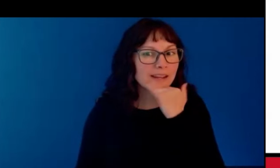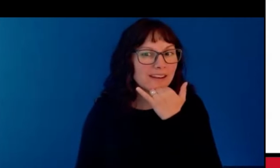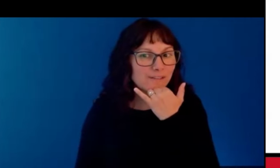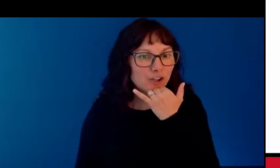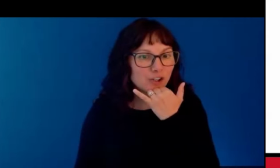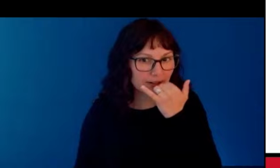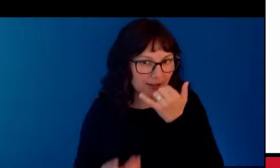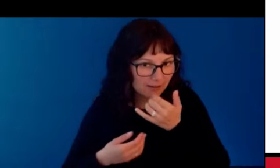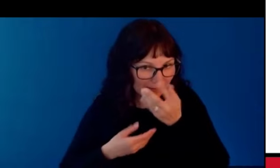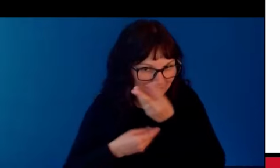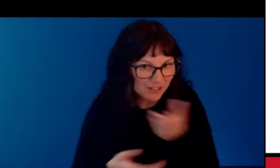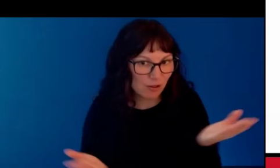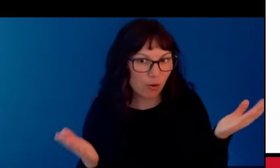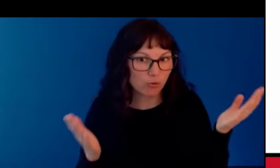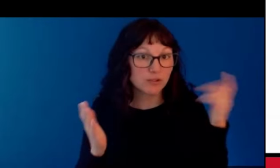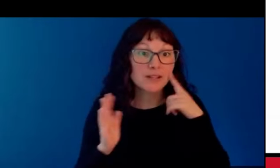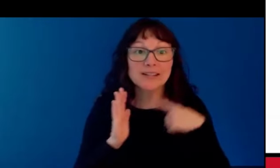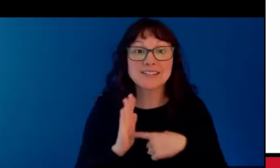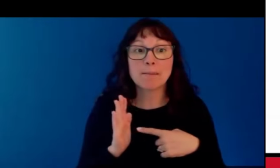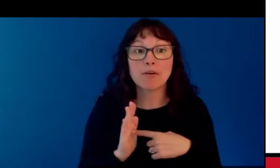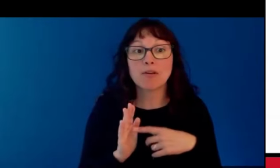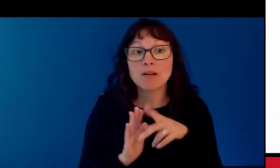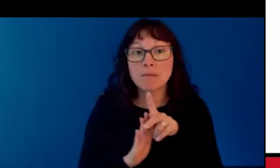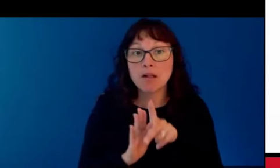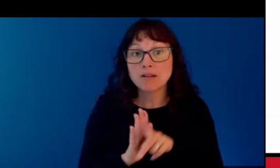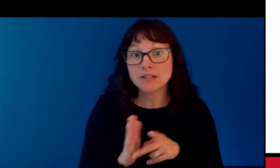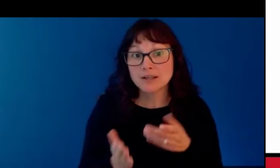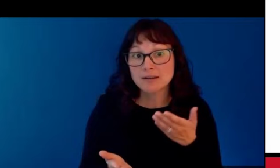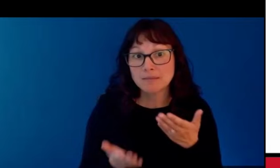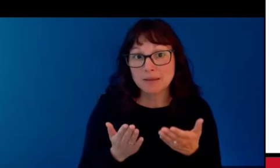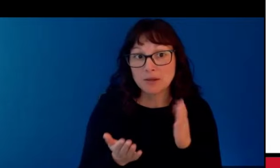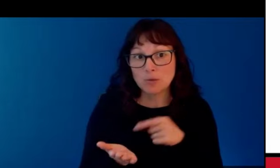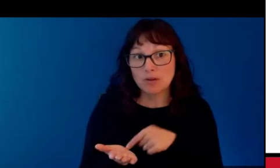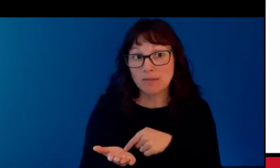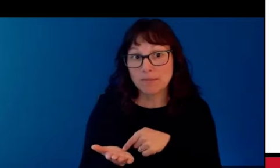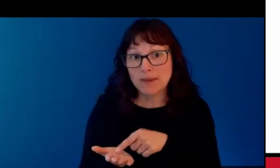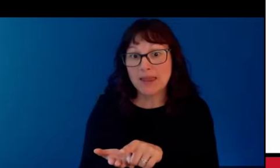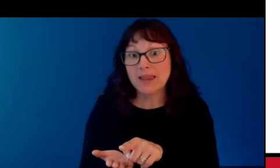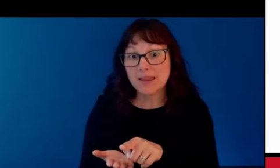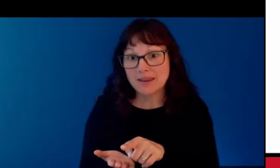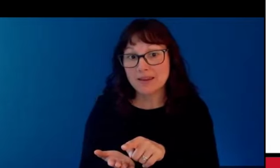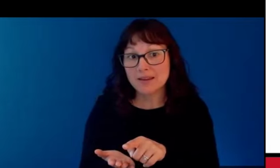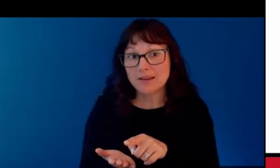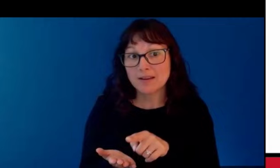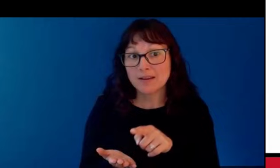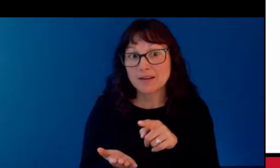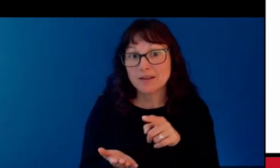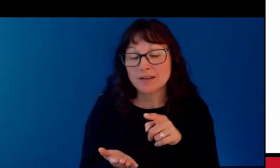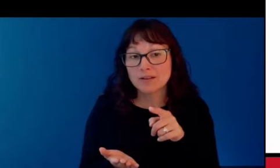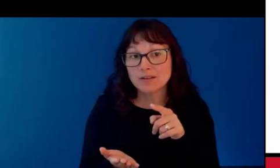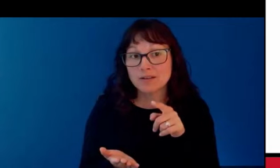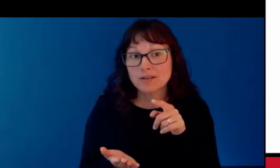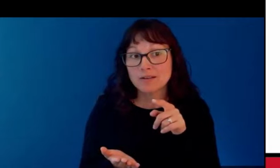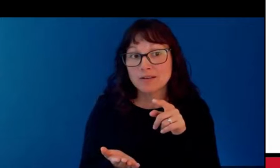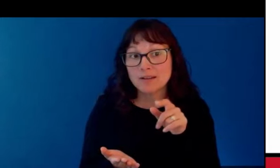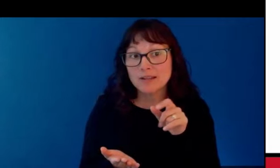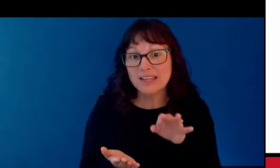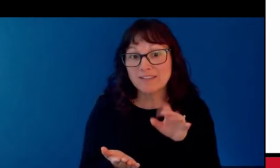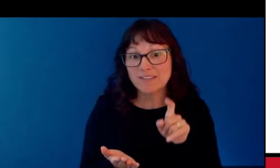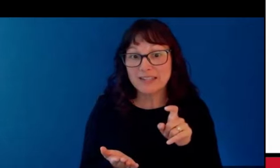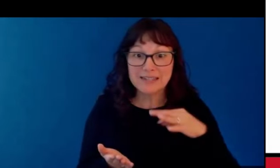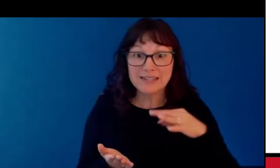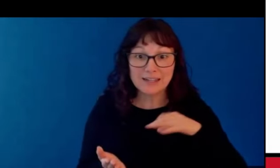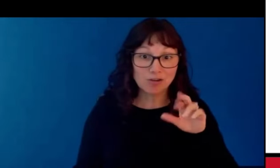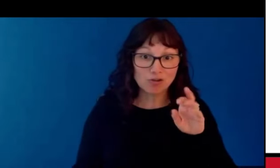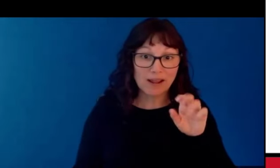disclosed. For example, the policy may pay for increased expenses to provide credit monitoring